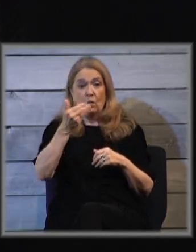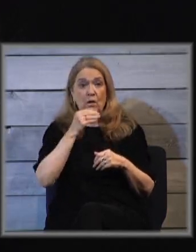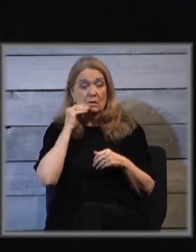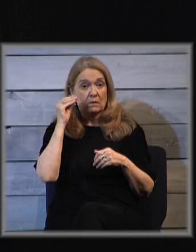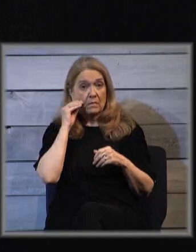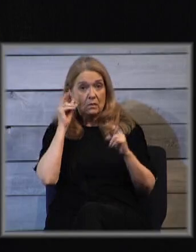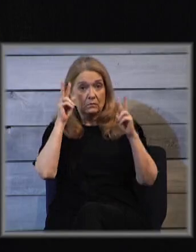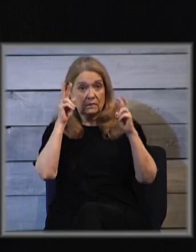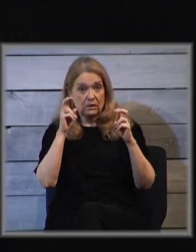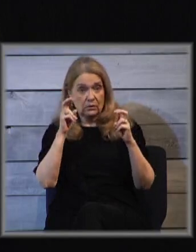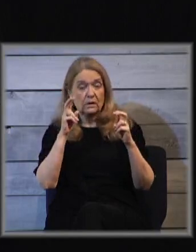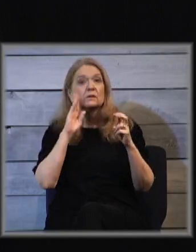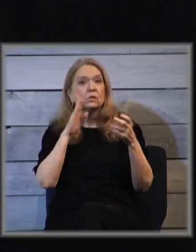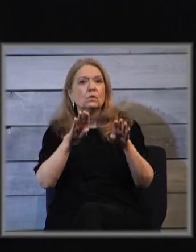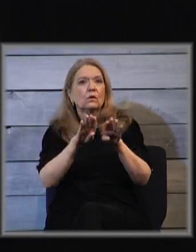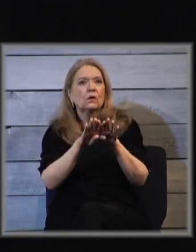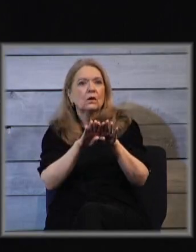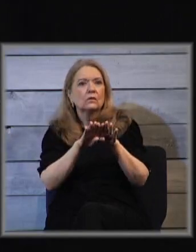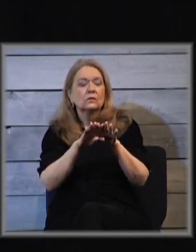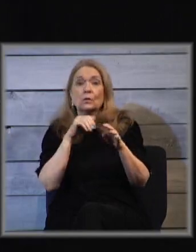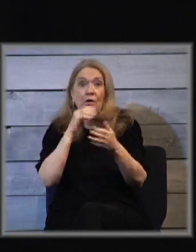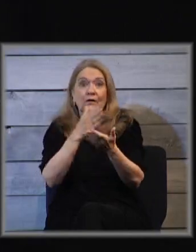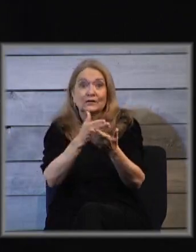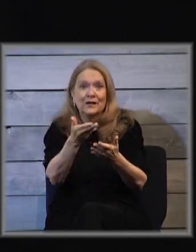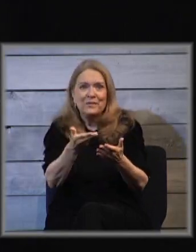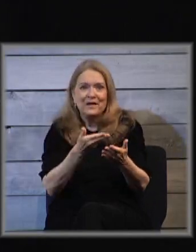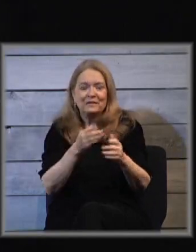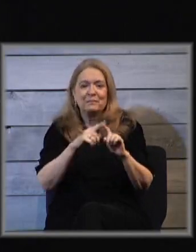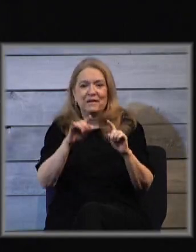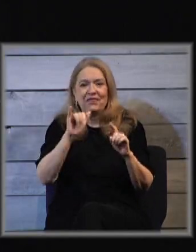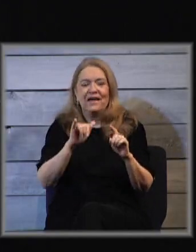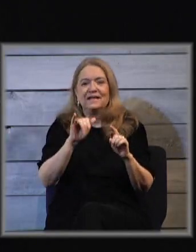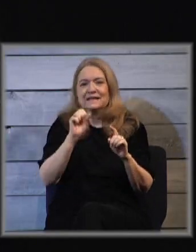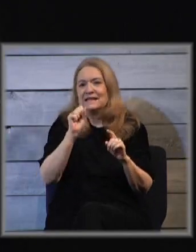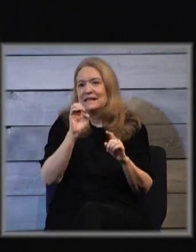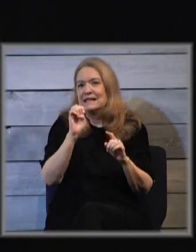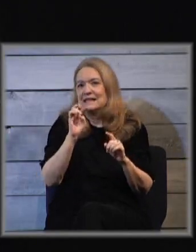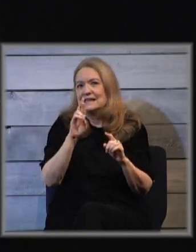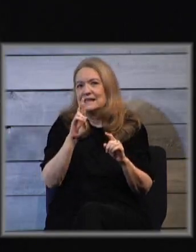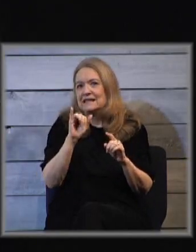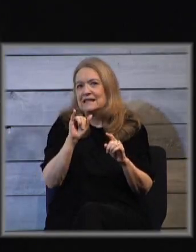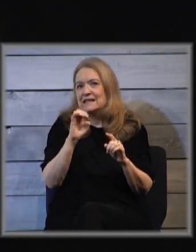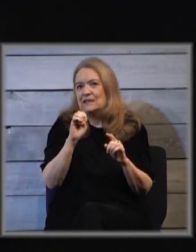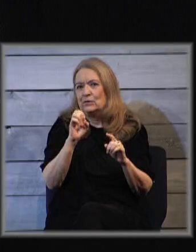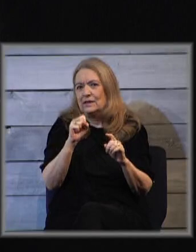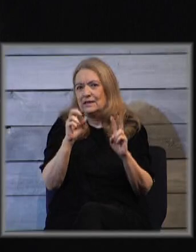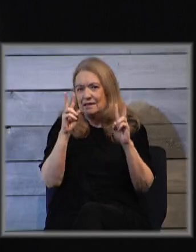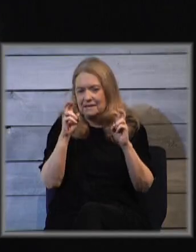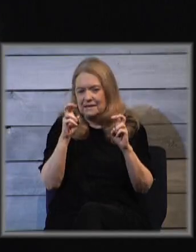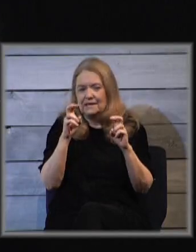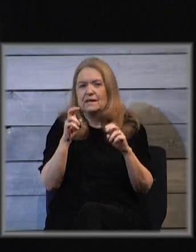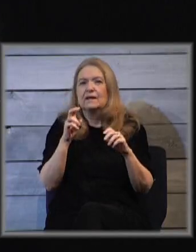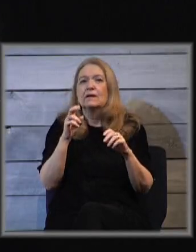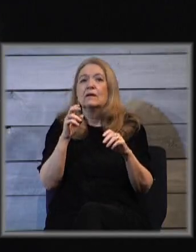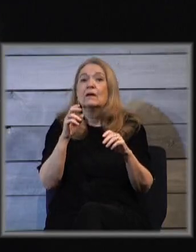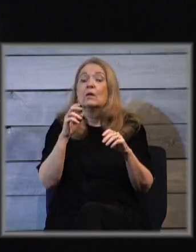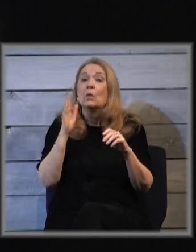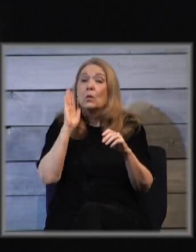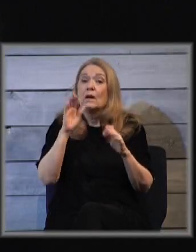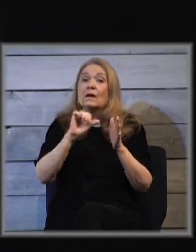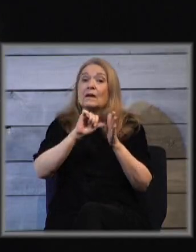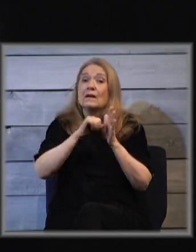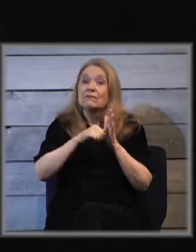Home. Not that we're going to stop welcoming, but just that series by emphasizing grace